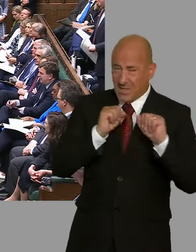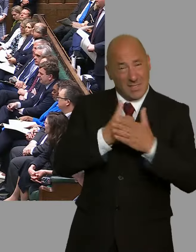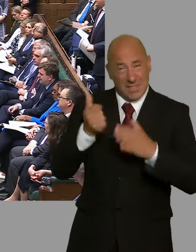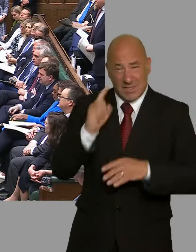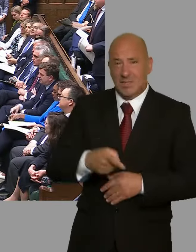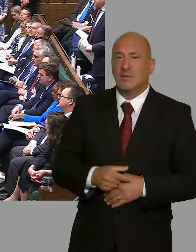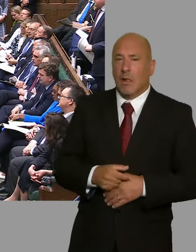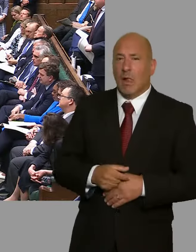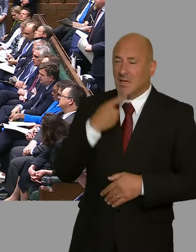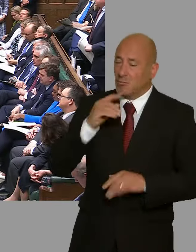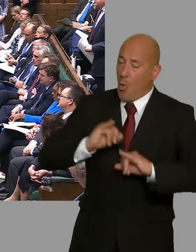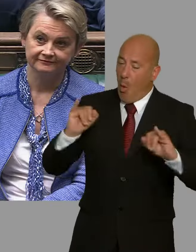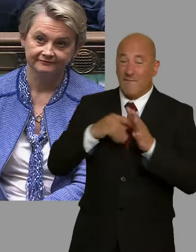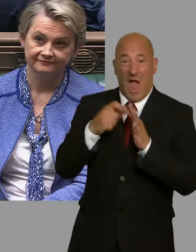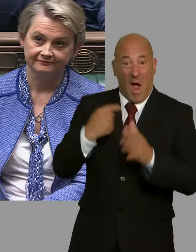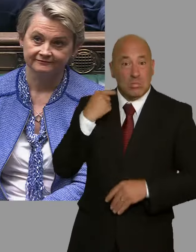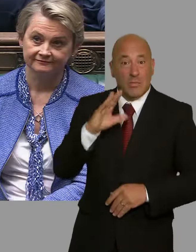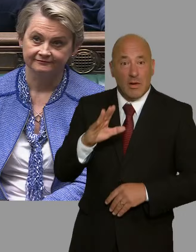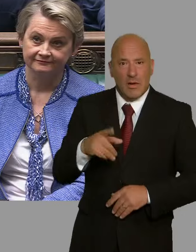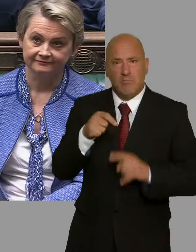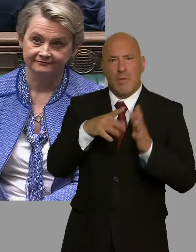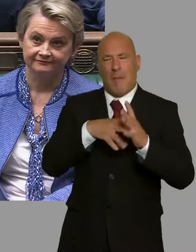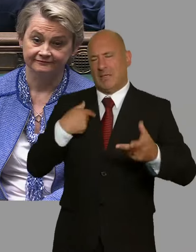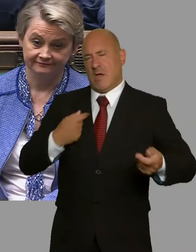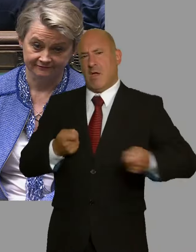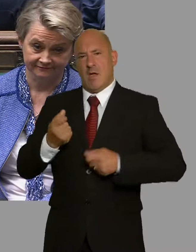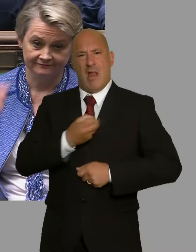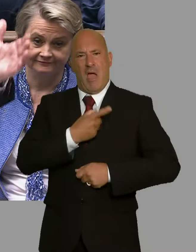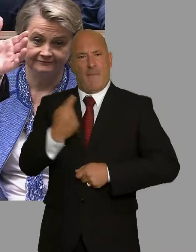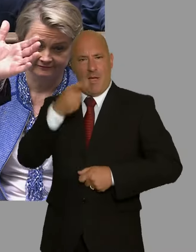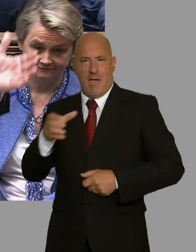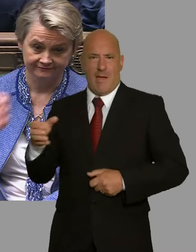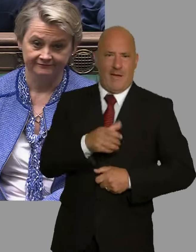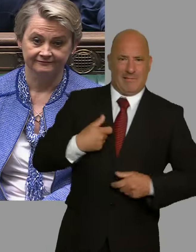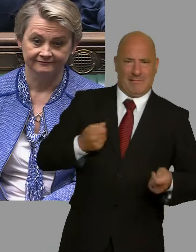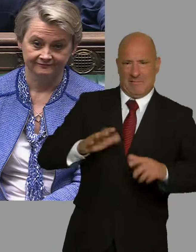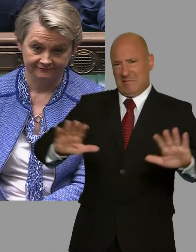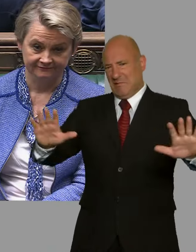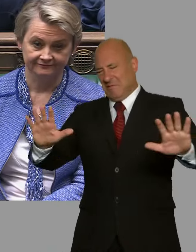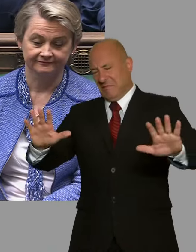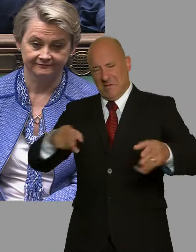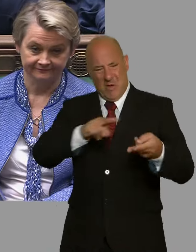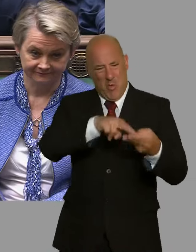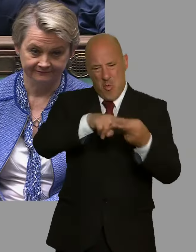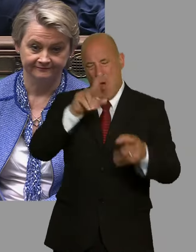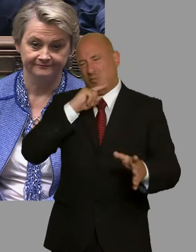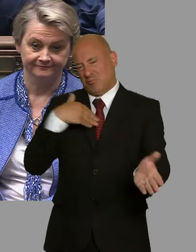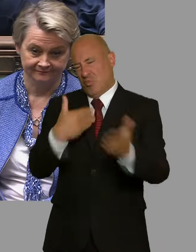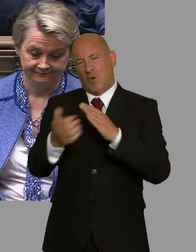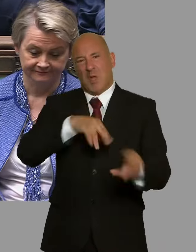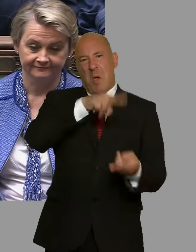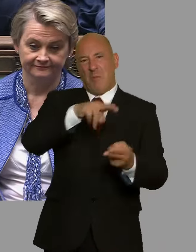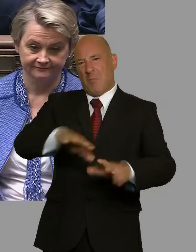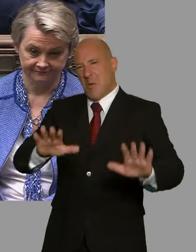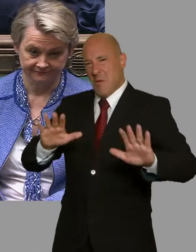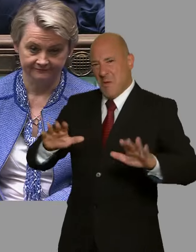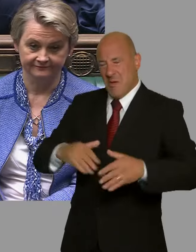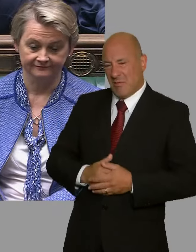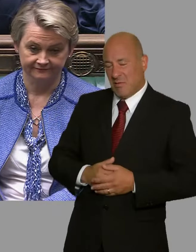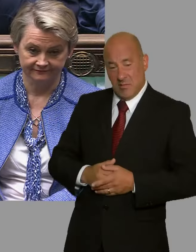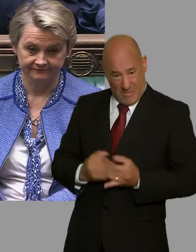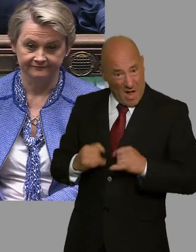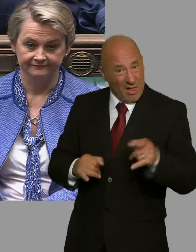Mr. Speaker, she talks of their record. The disastrous Liz Truss mini-budget. Inflation through the work. They left a £22 billion black hole.